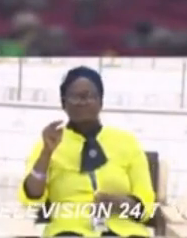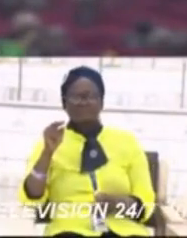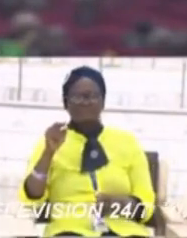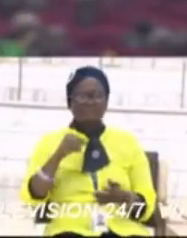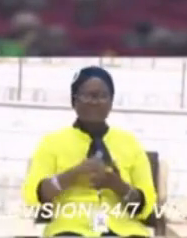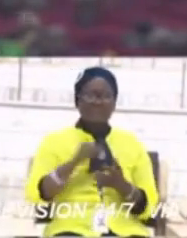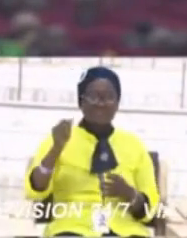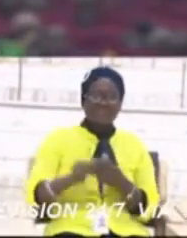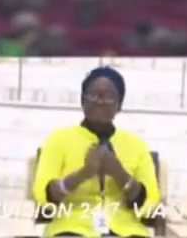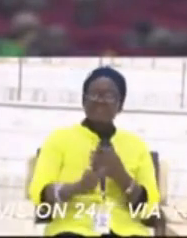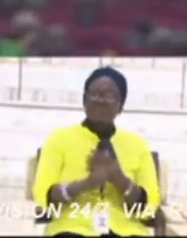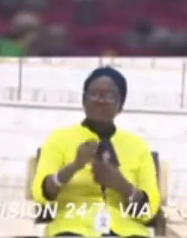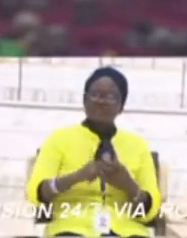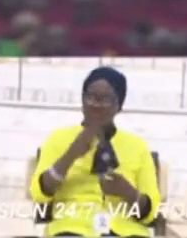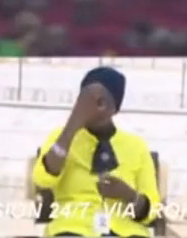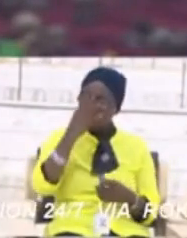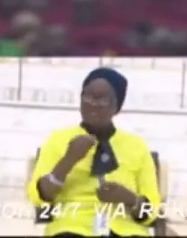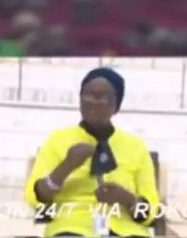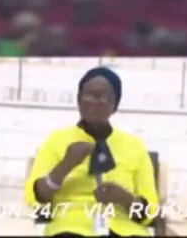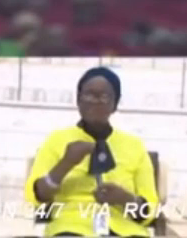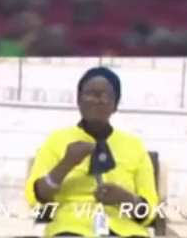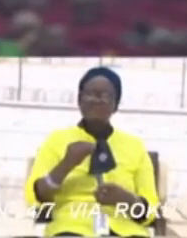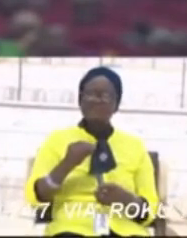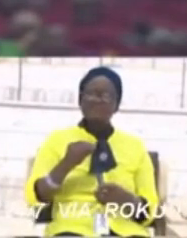It is dangerous to sleep.